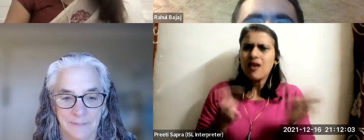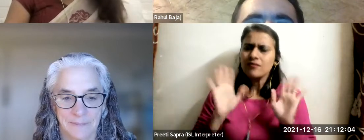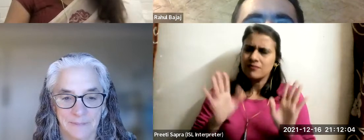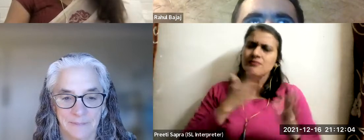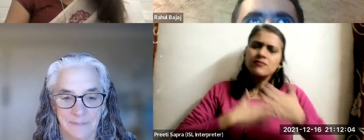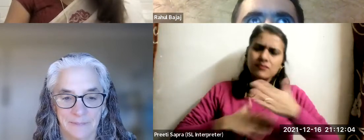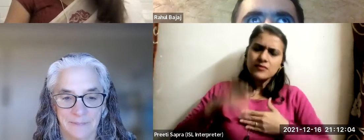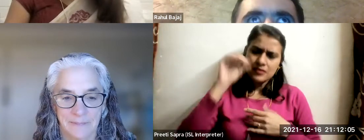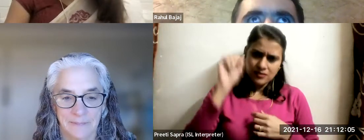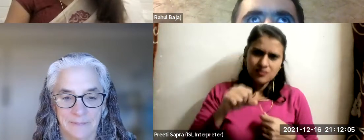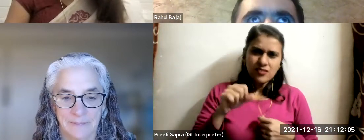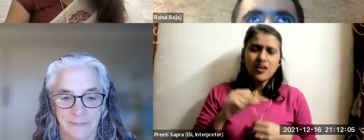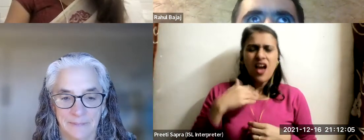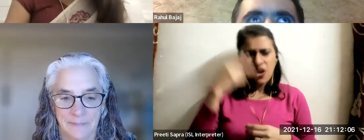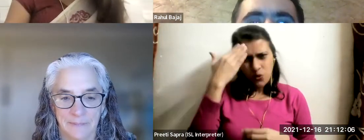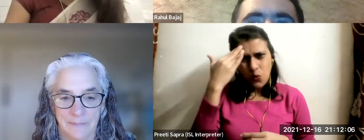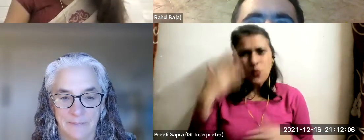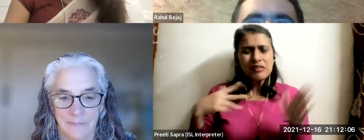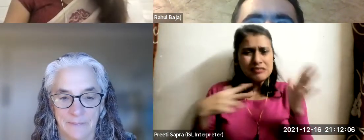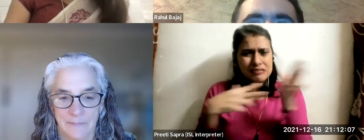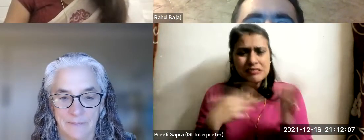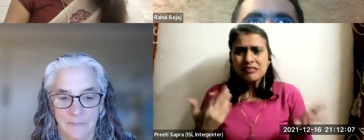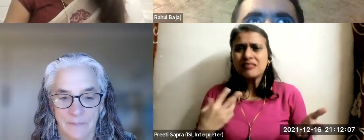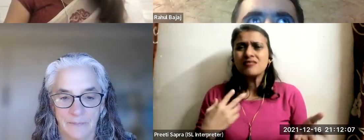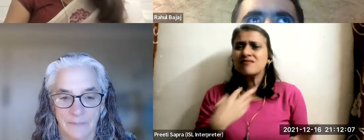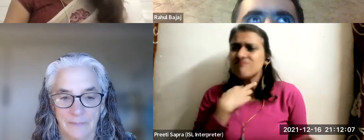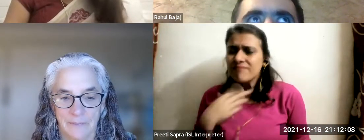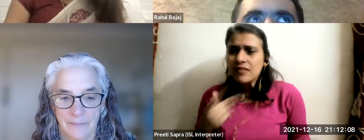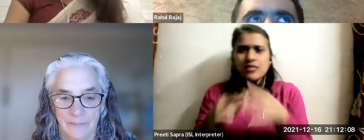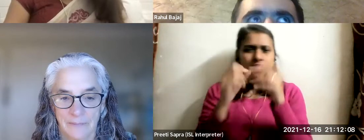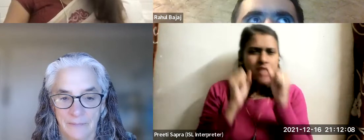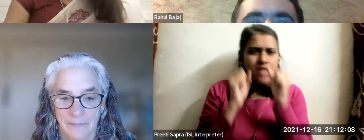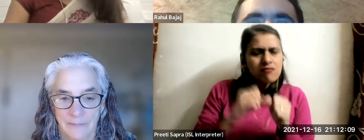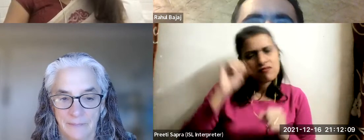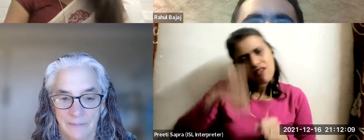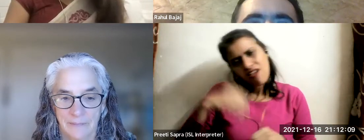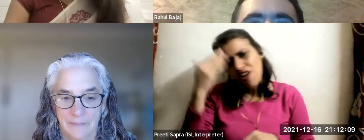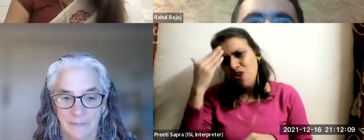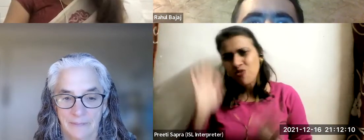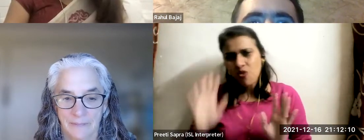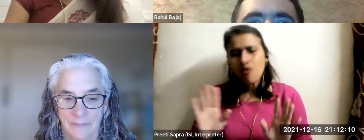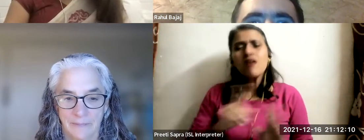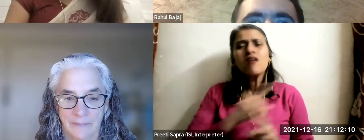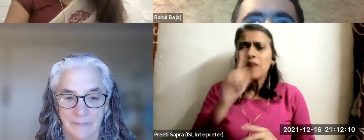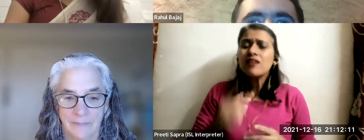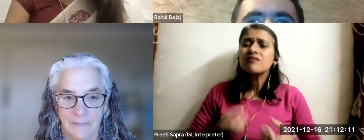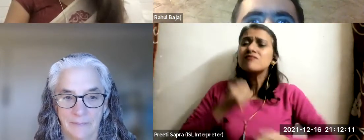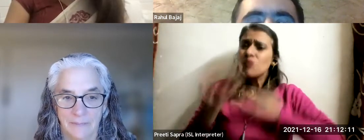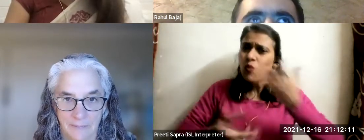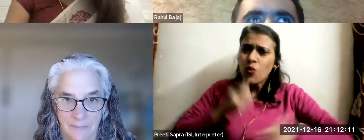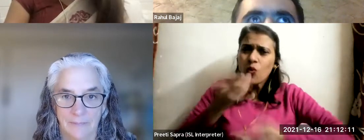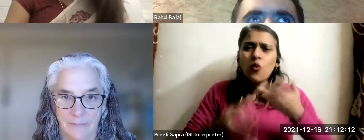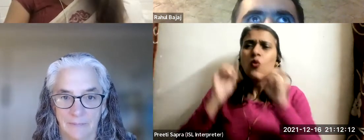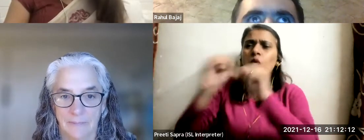I know it's tough. I know it's difficult, but keep at it. Keep telling your story. Keep sharing